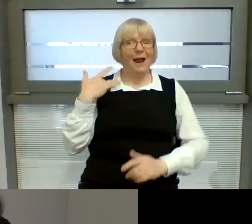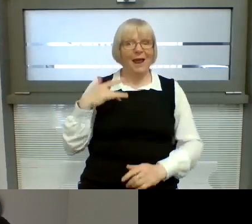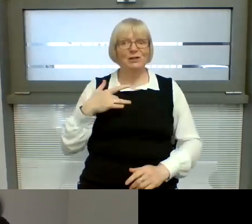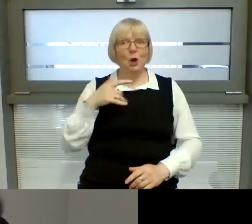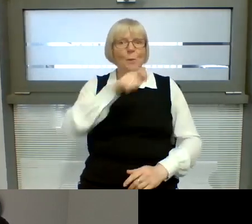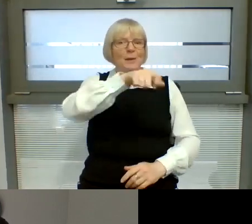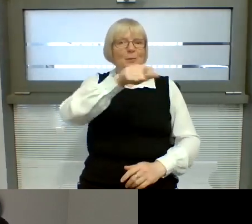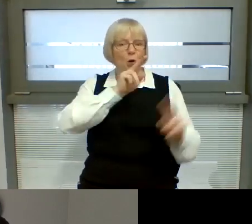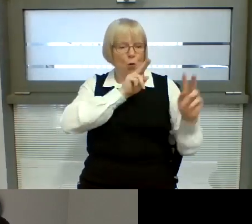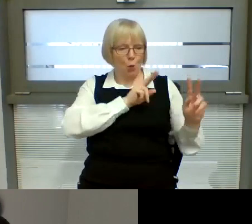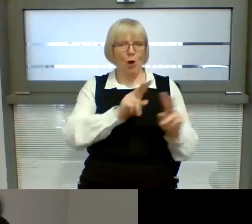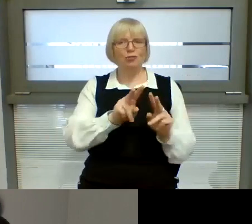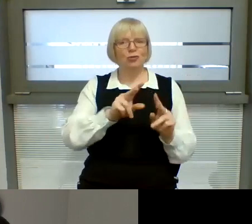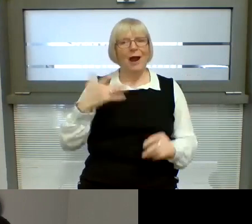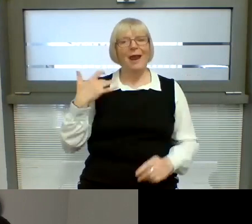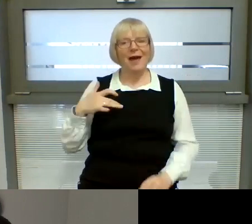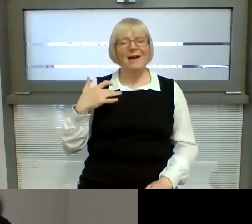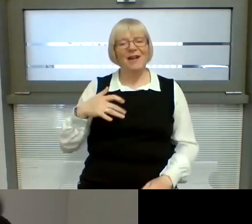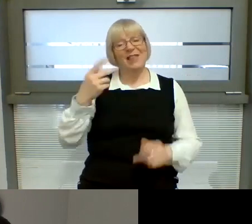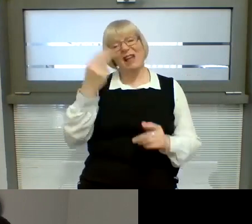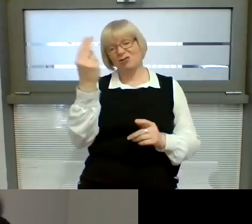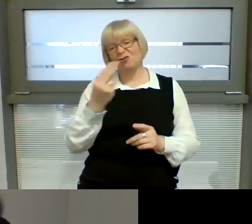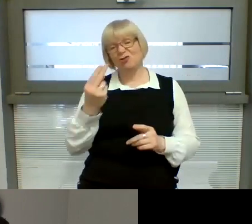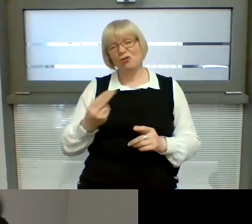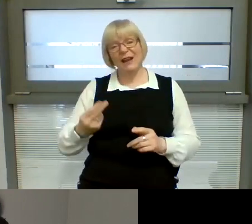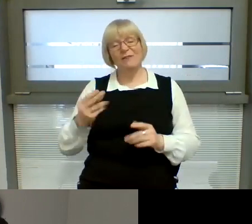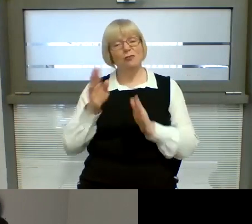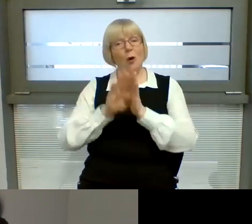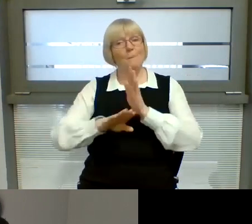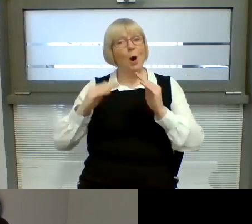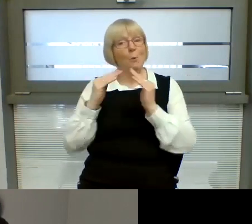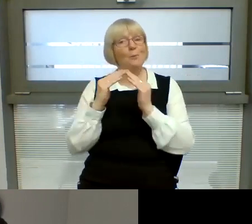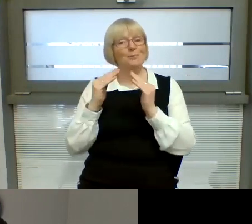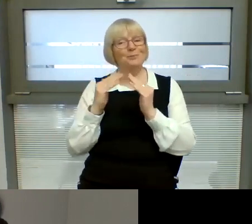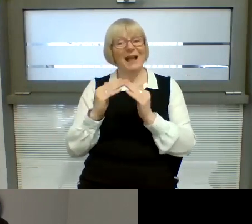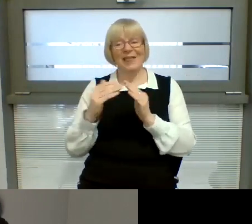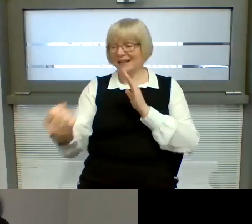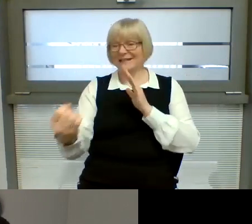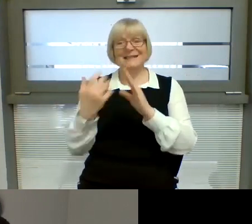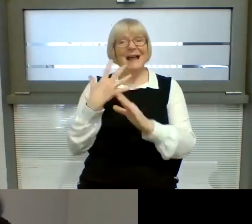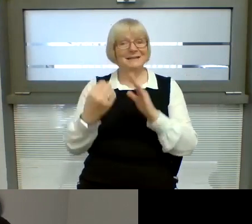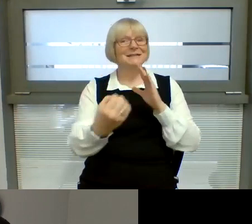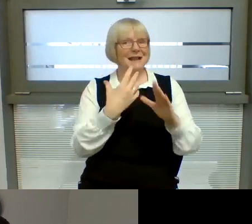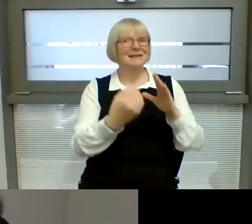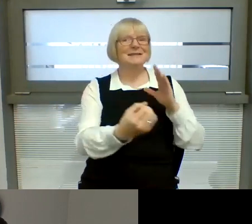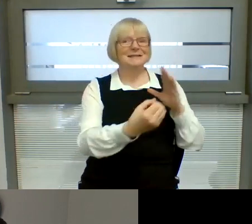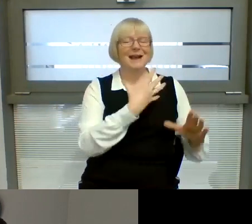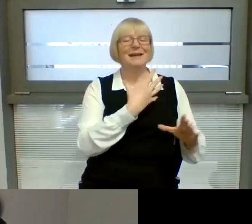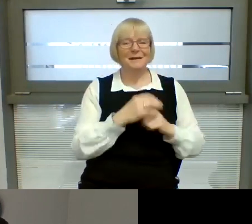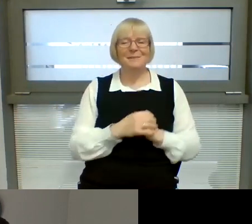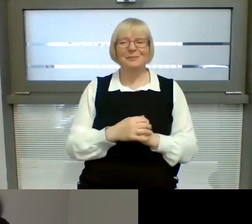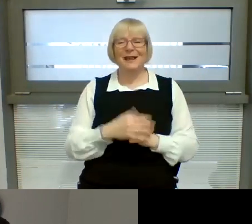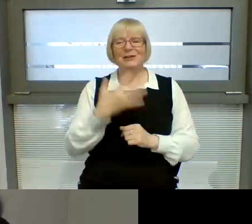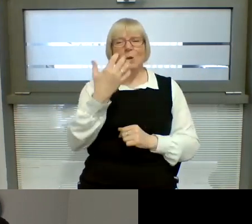it live, and then they could do their drawings at home and then send them in. So we'd kind of, we'd have like a